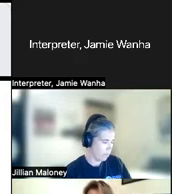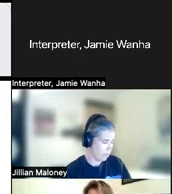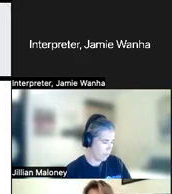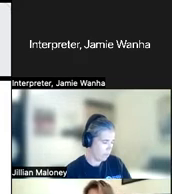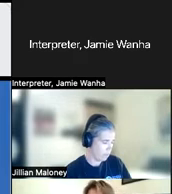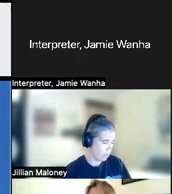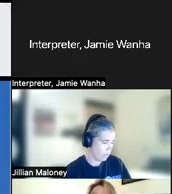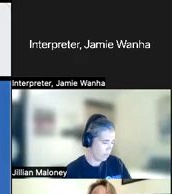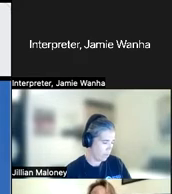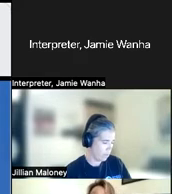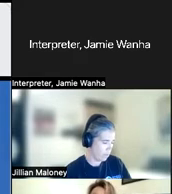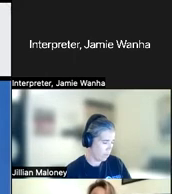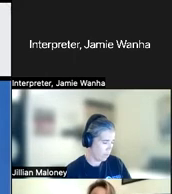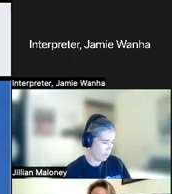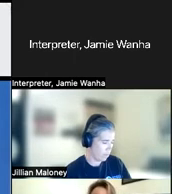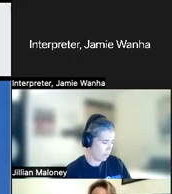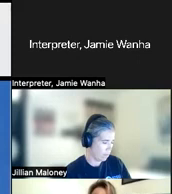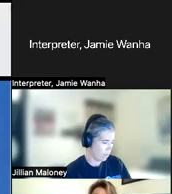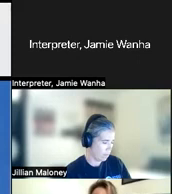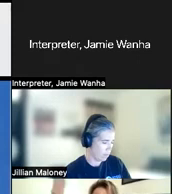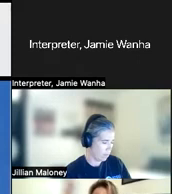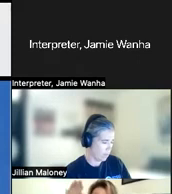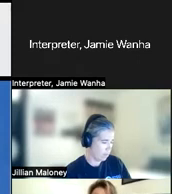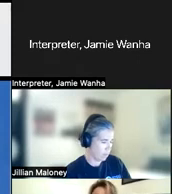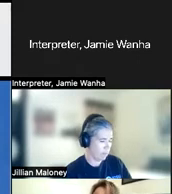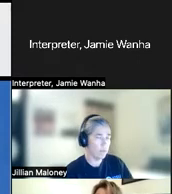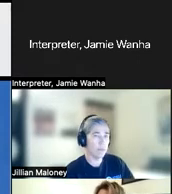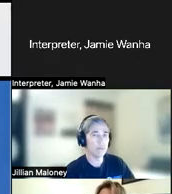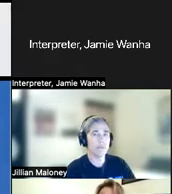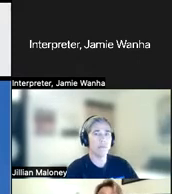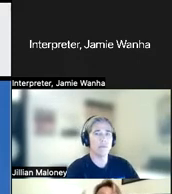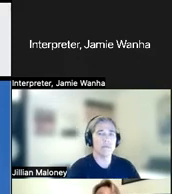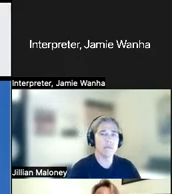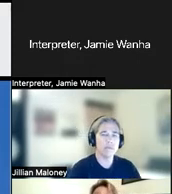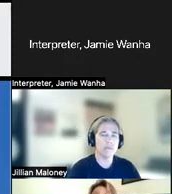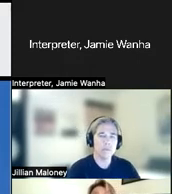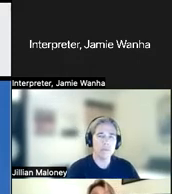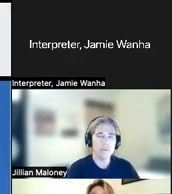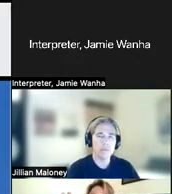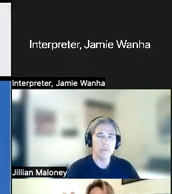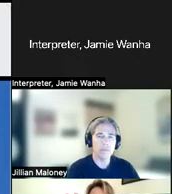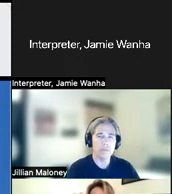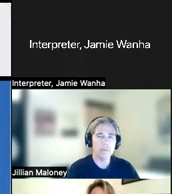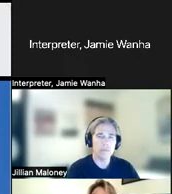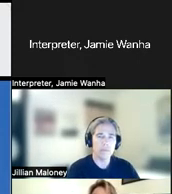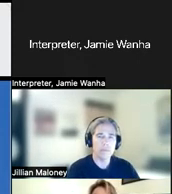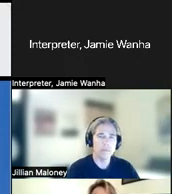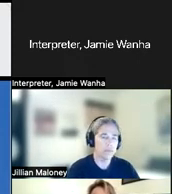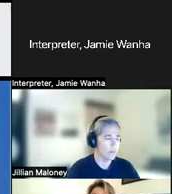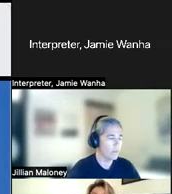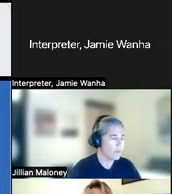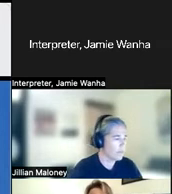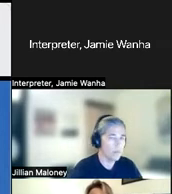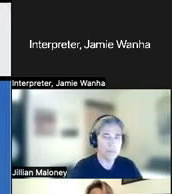right now, we're going to move to our next presenter, who is Jorge Meneses, who is the president of the Earthquake Engineering